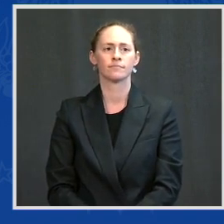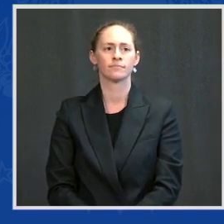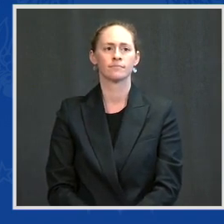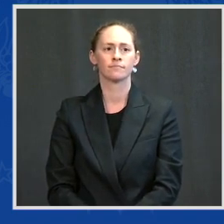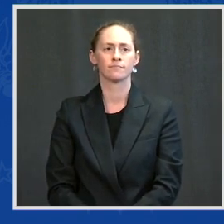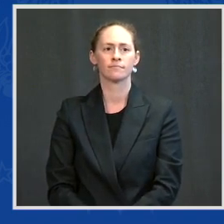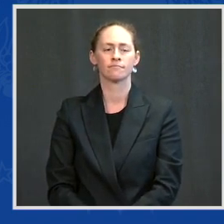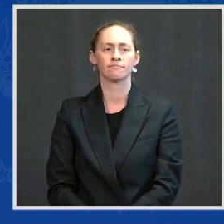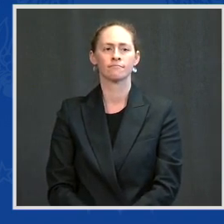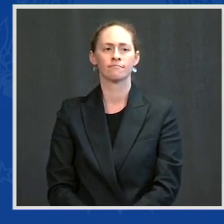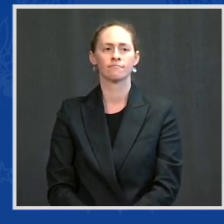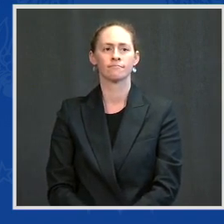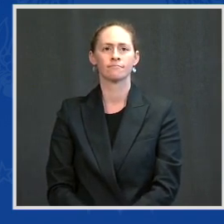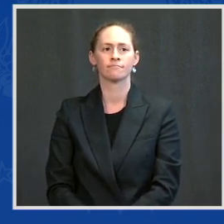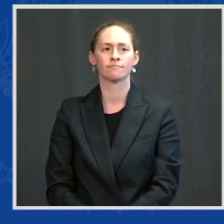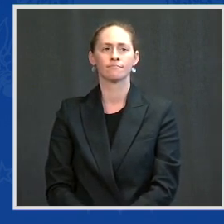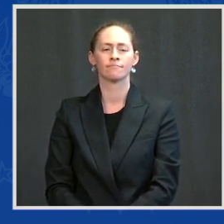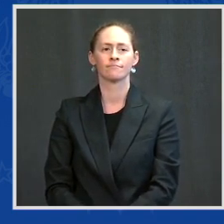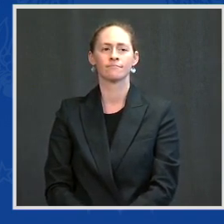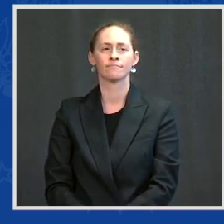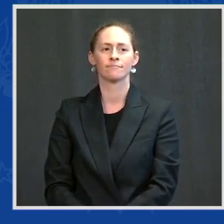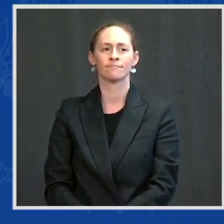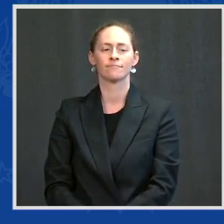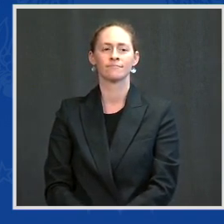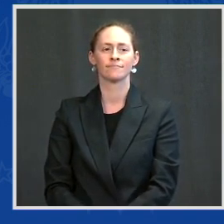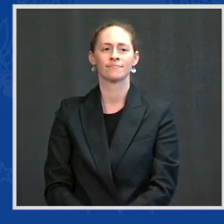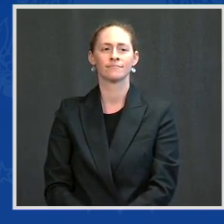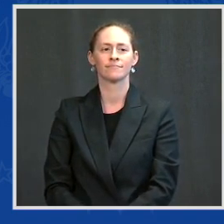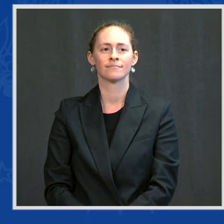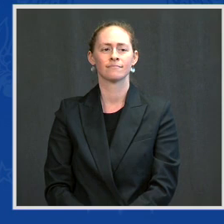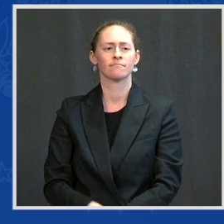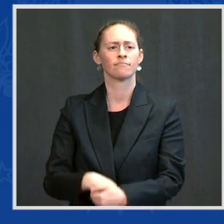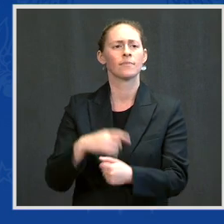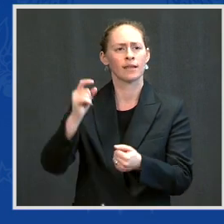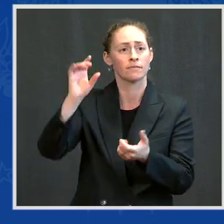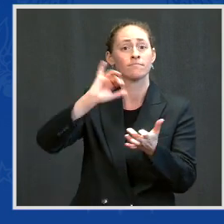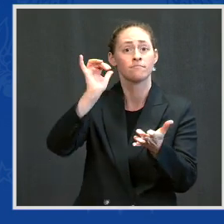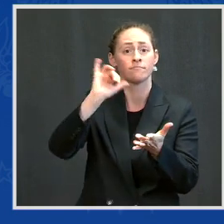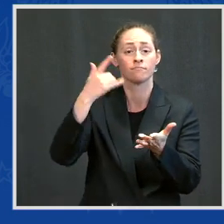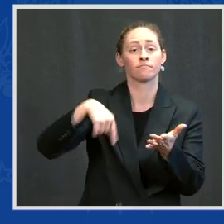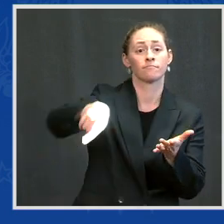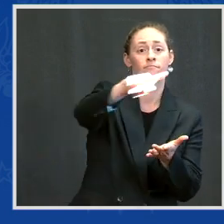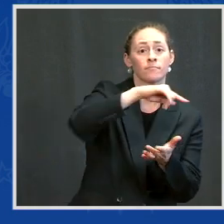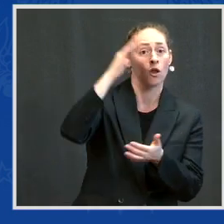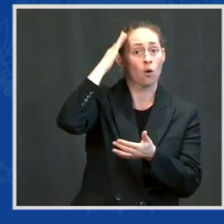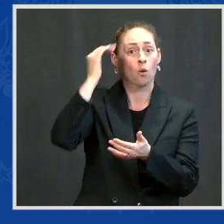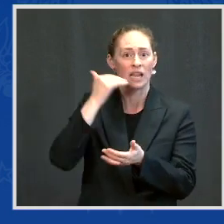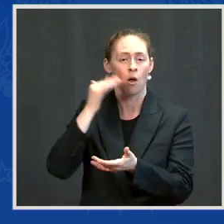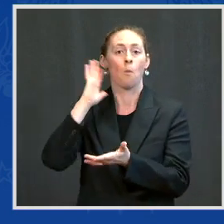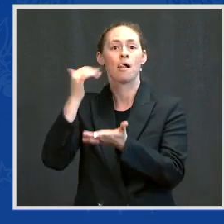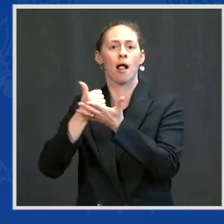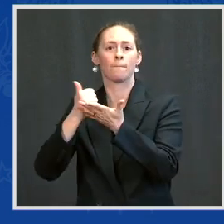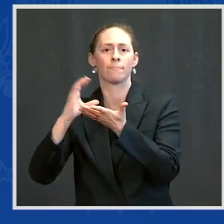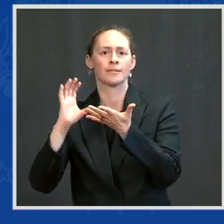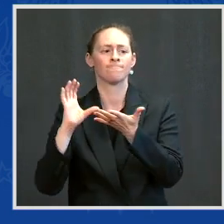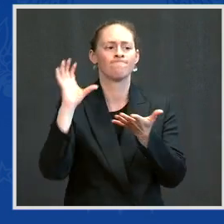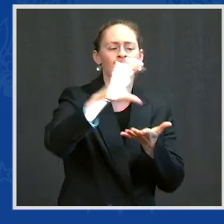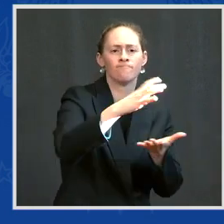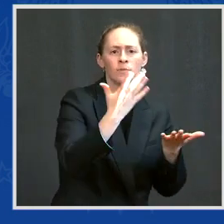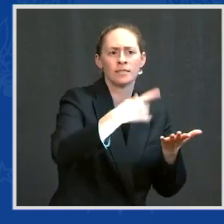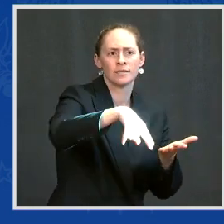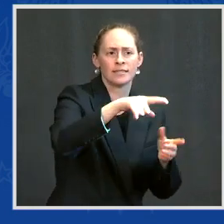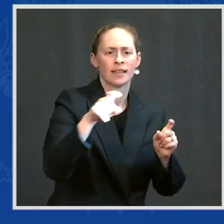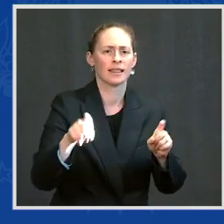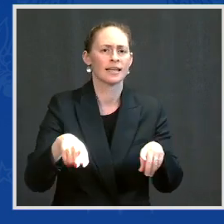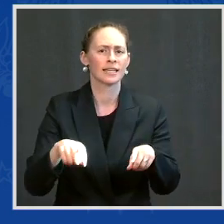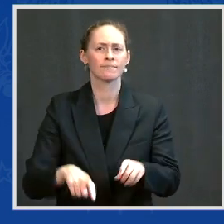get some help in stabilizing our vaccine supply. And at the same time, for the sake of the ROK-US